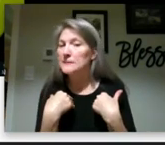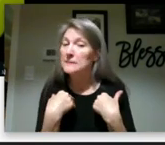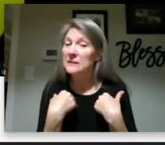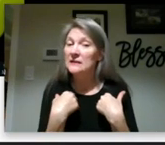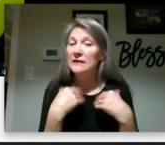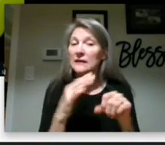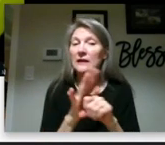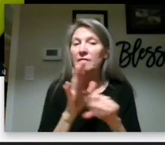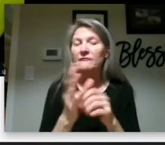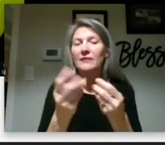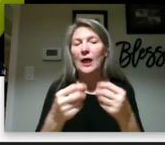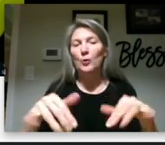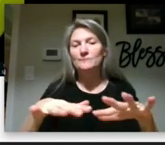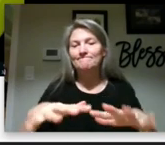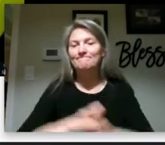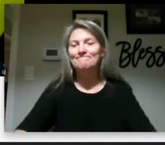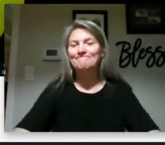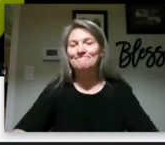enough